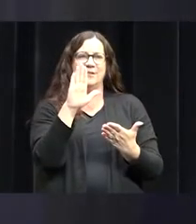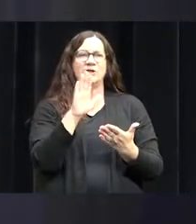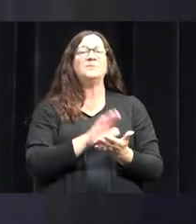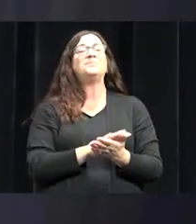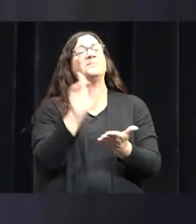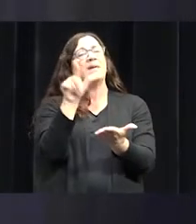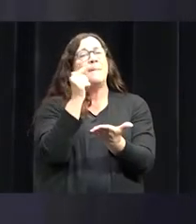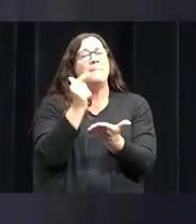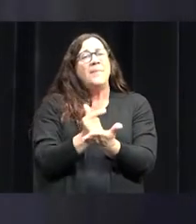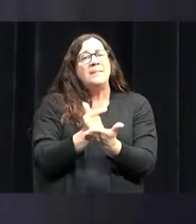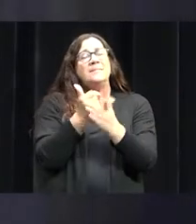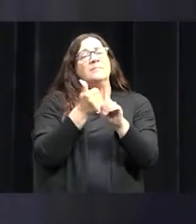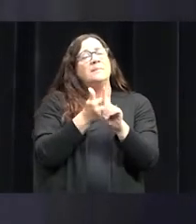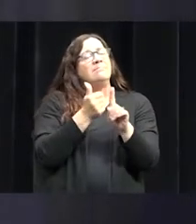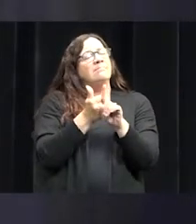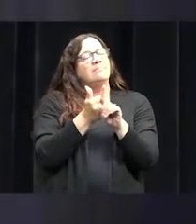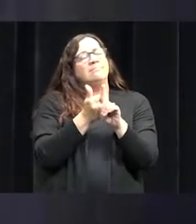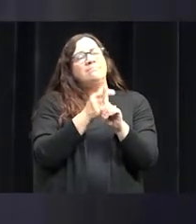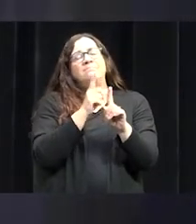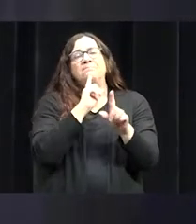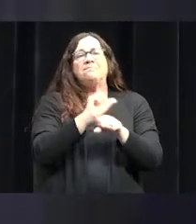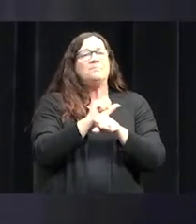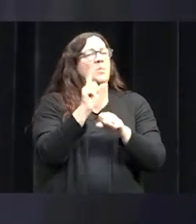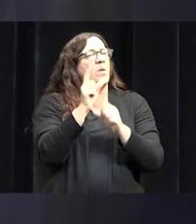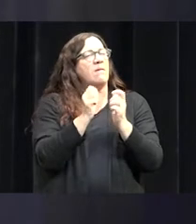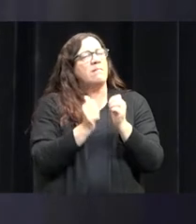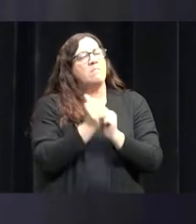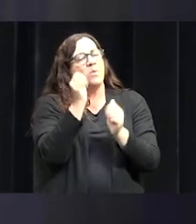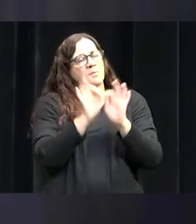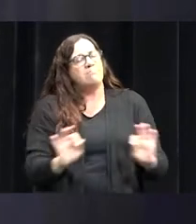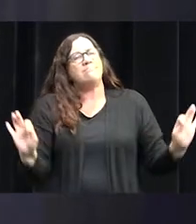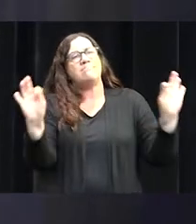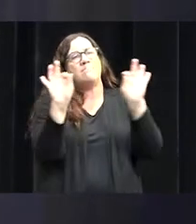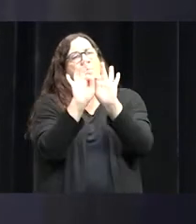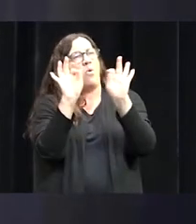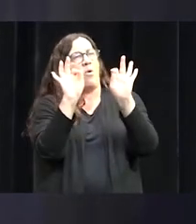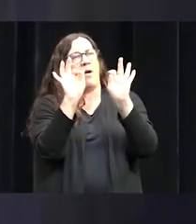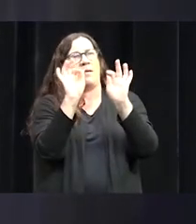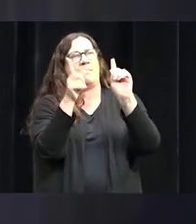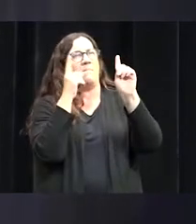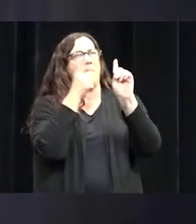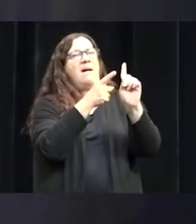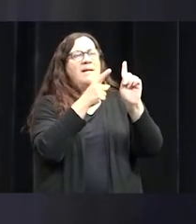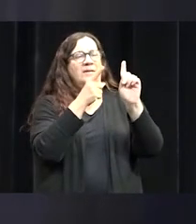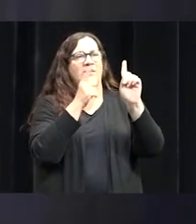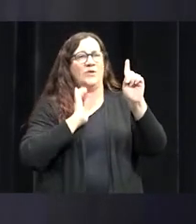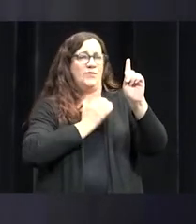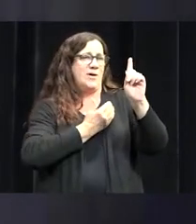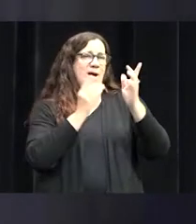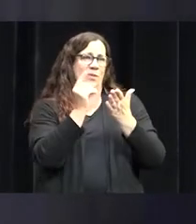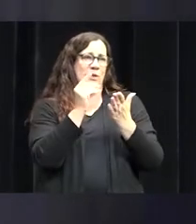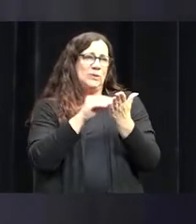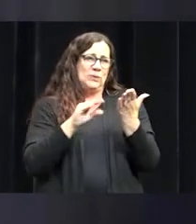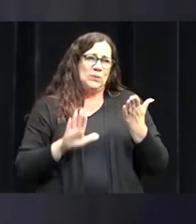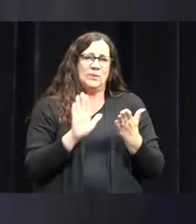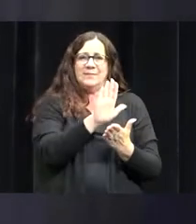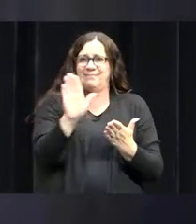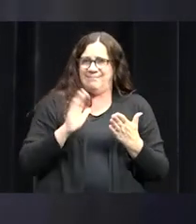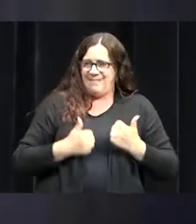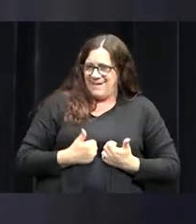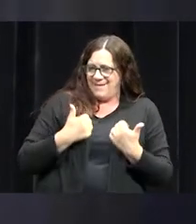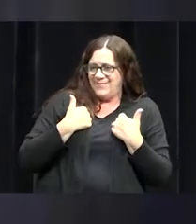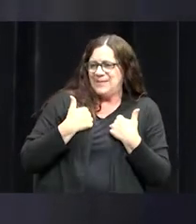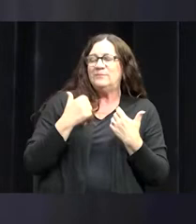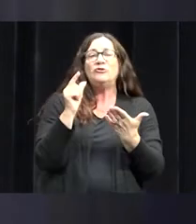commencement is one of the most important milestones in our students lives graduates this